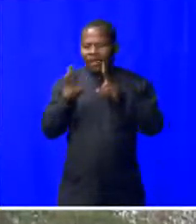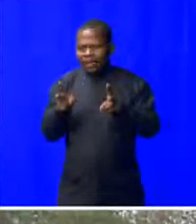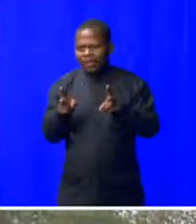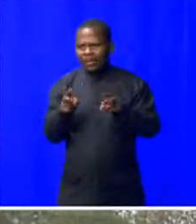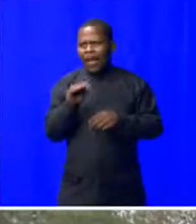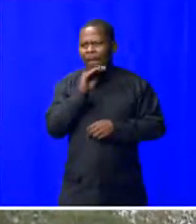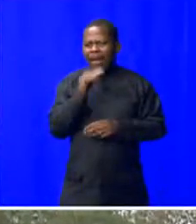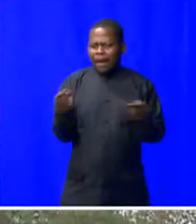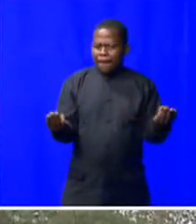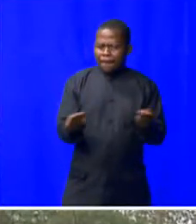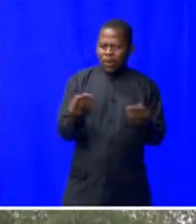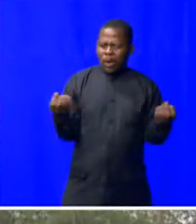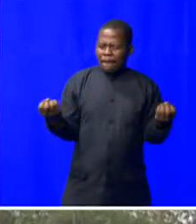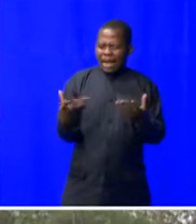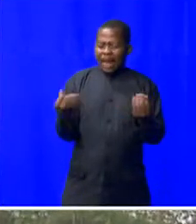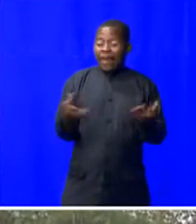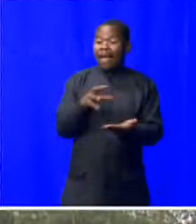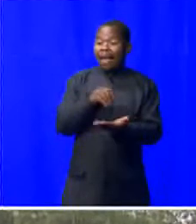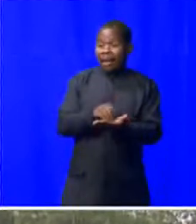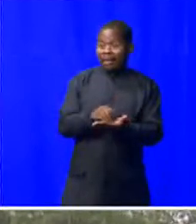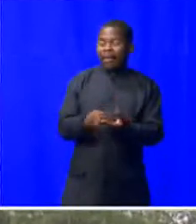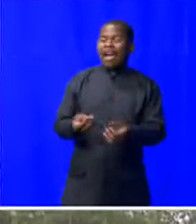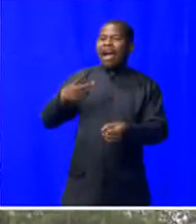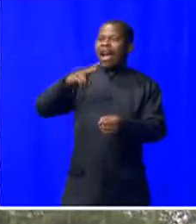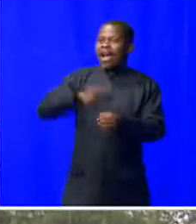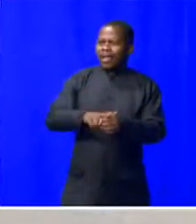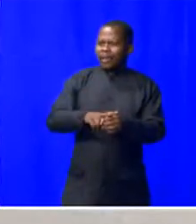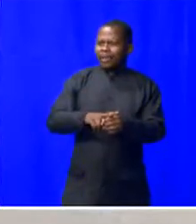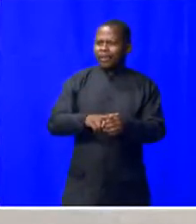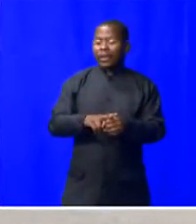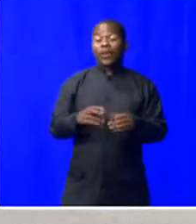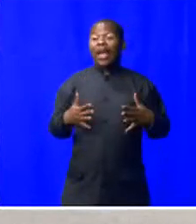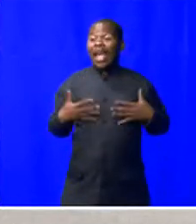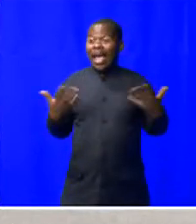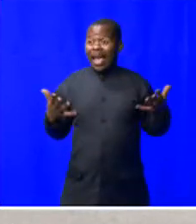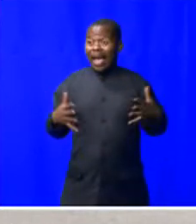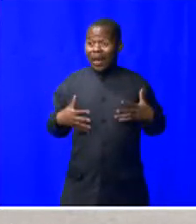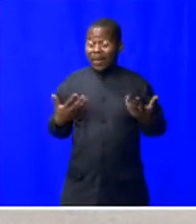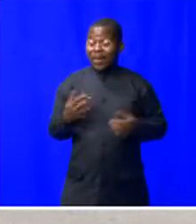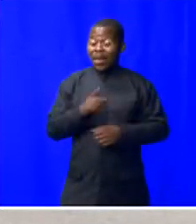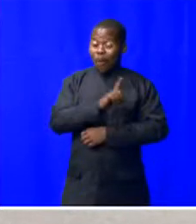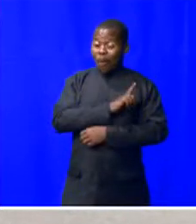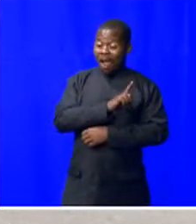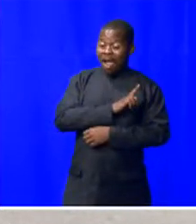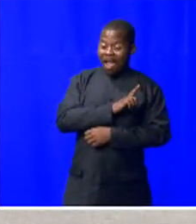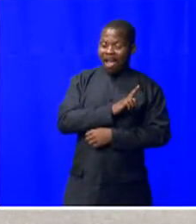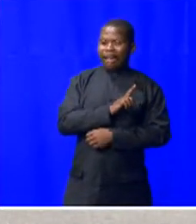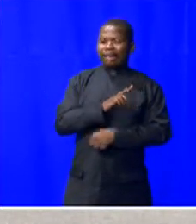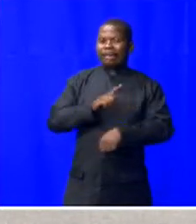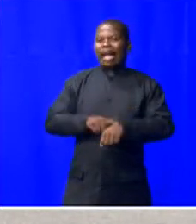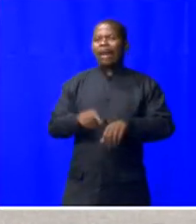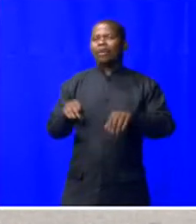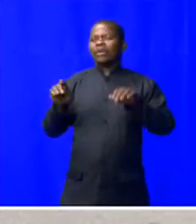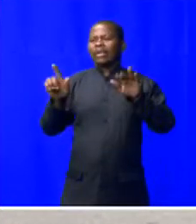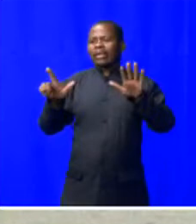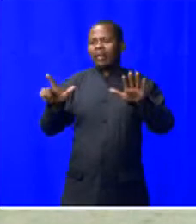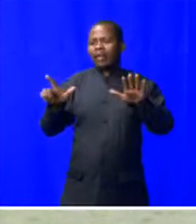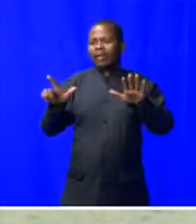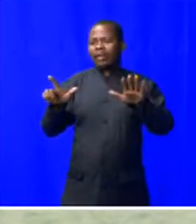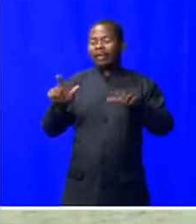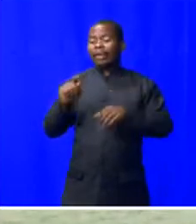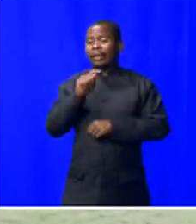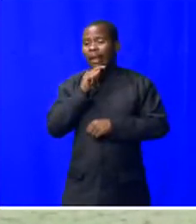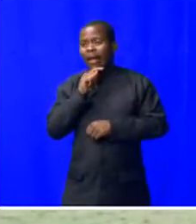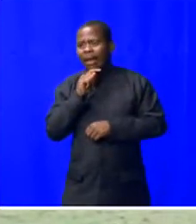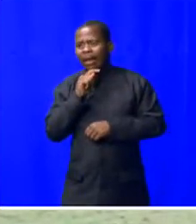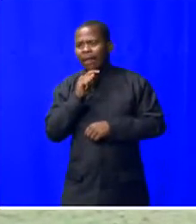vele siphumile and lokube amazing Lulu ukuthi sibonile sive samaSwati ngabo 7